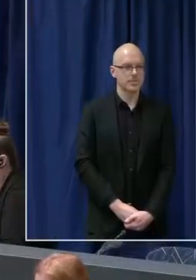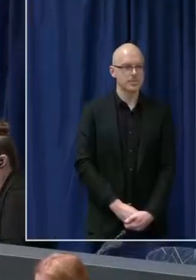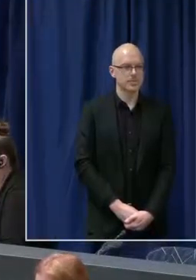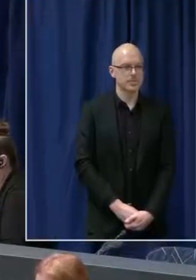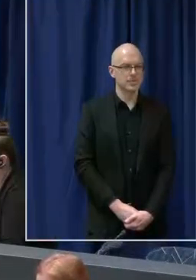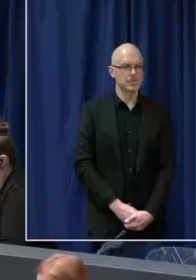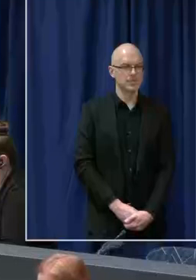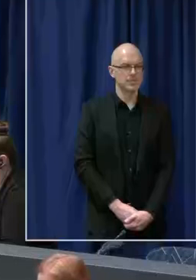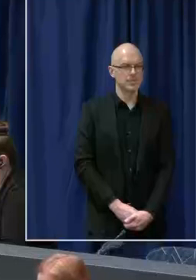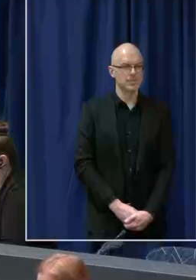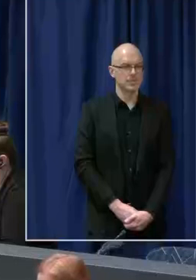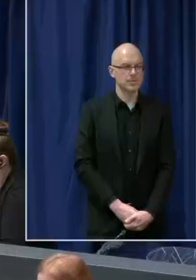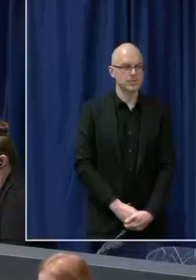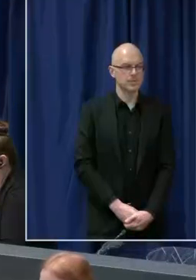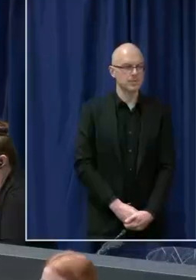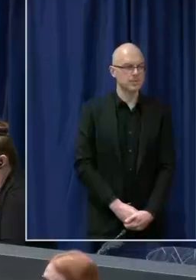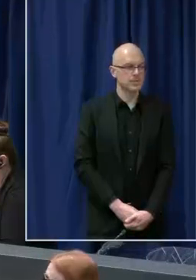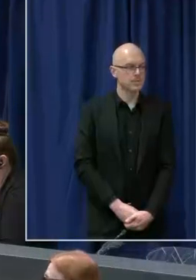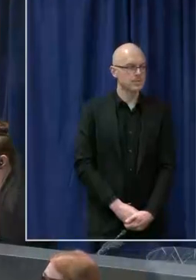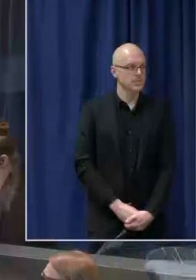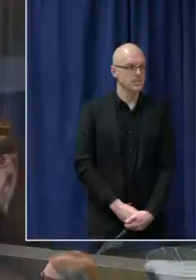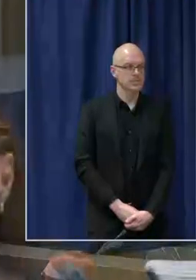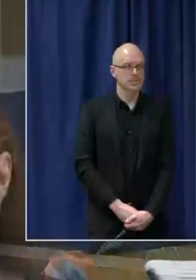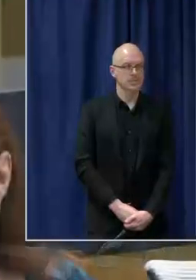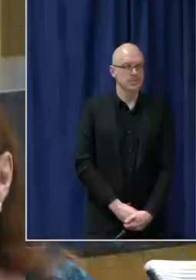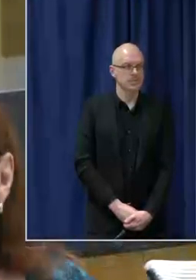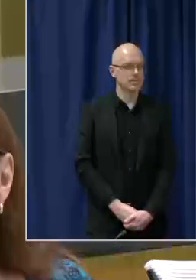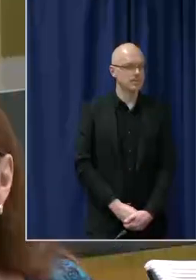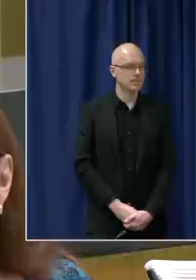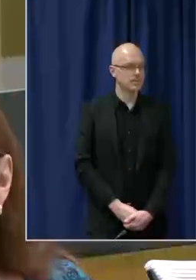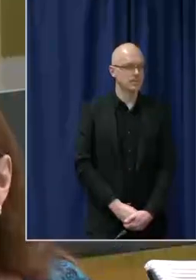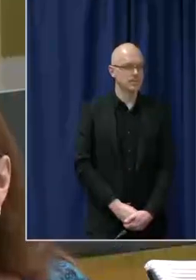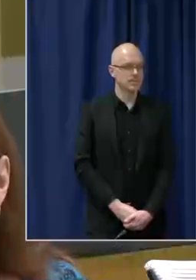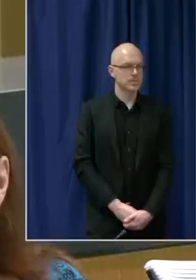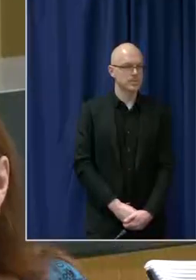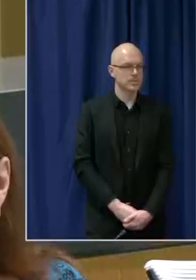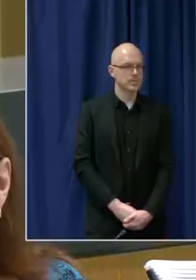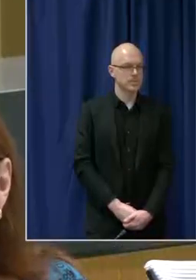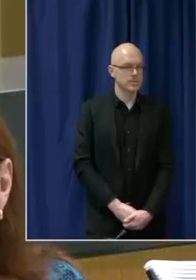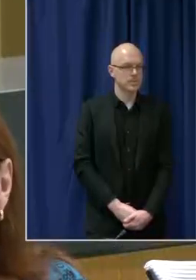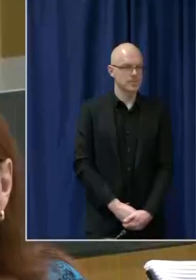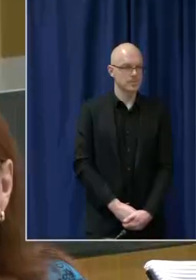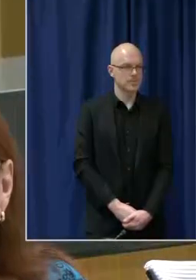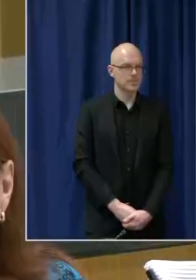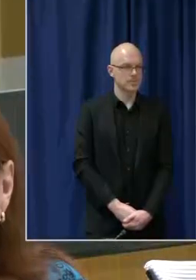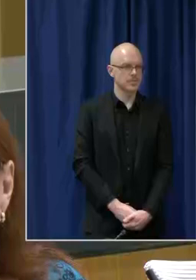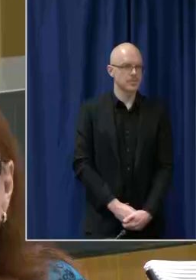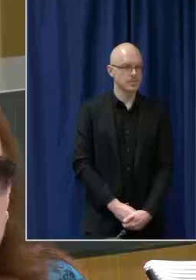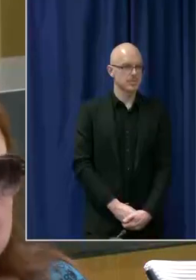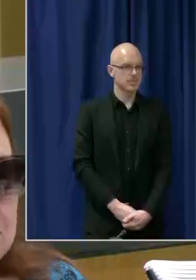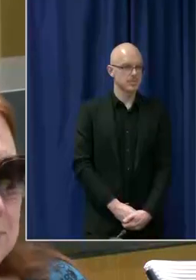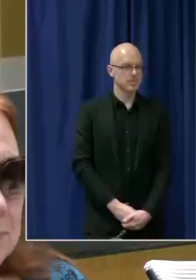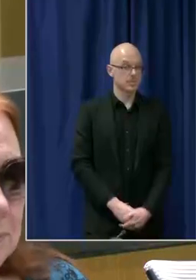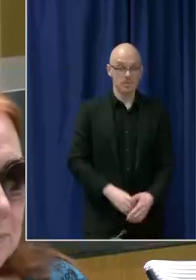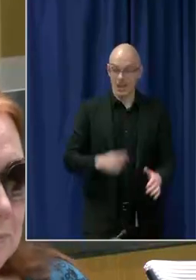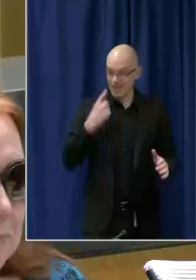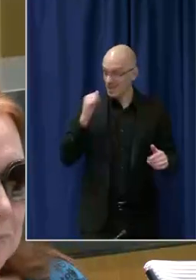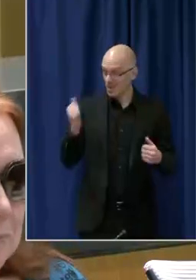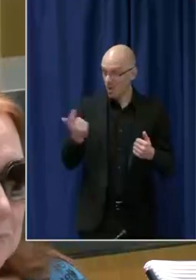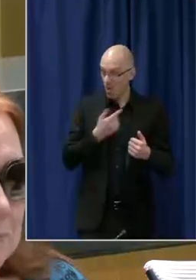Designated Federal Officer of the DAC. Wonderful. I think that's everyone at the table. Did we miss anyone?